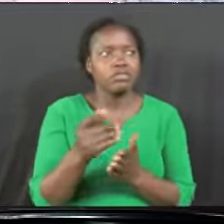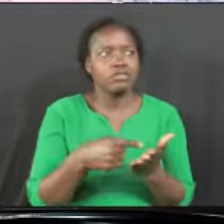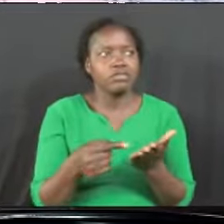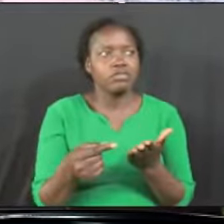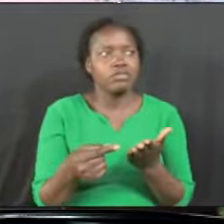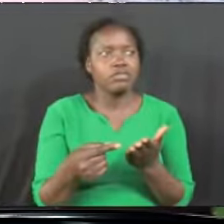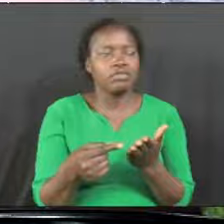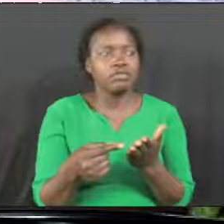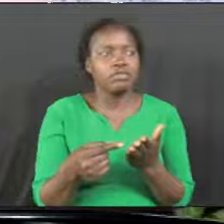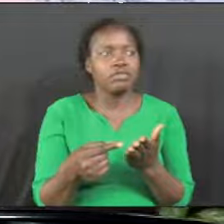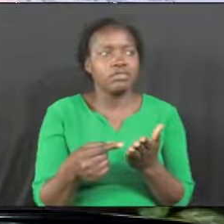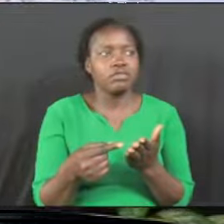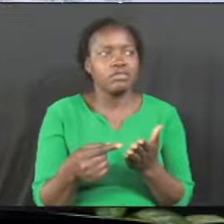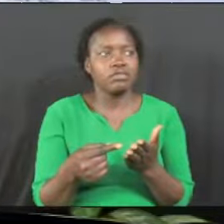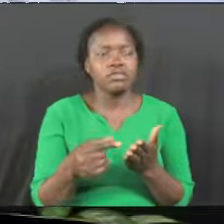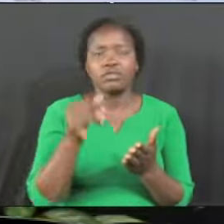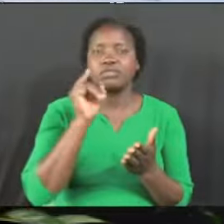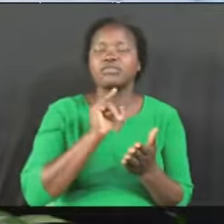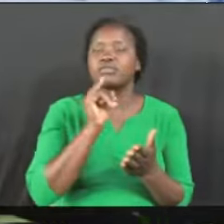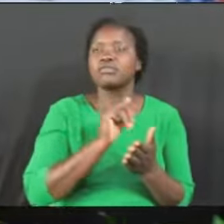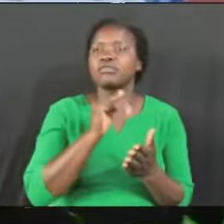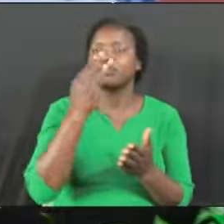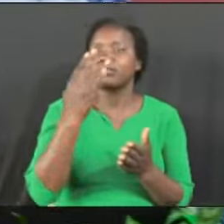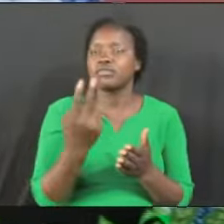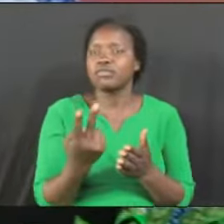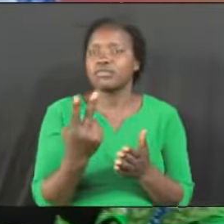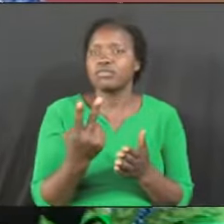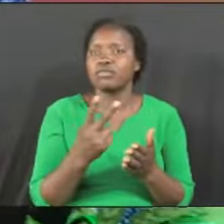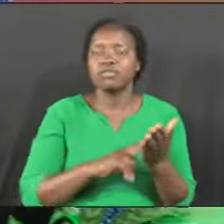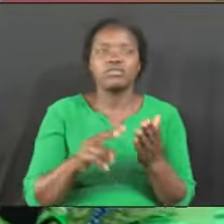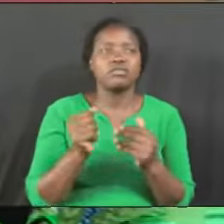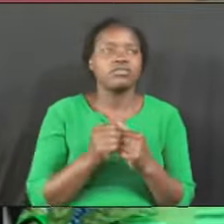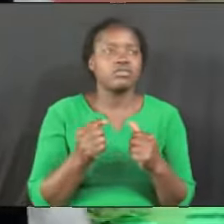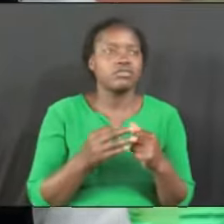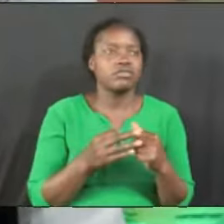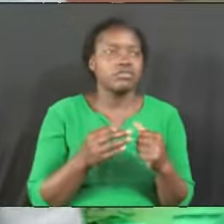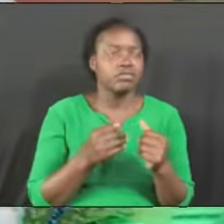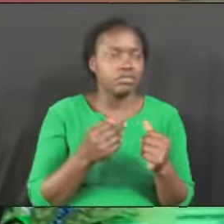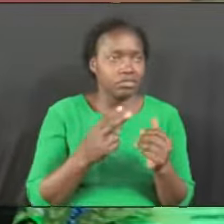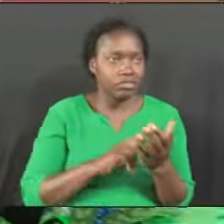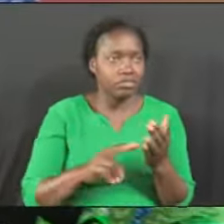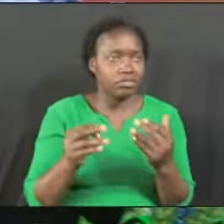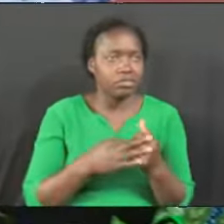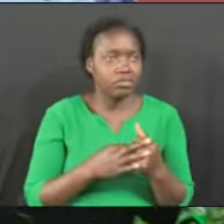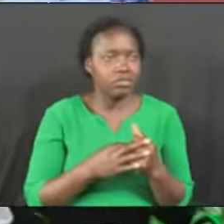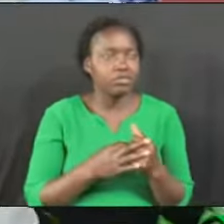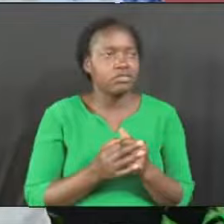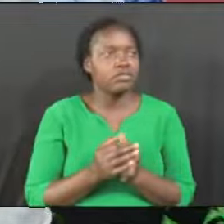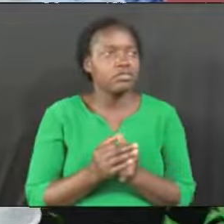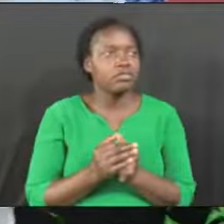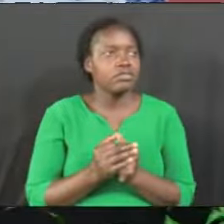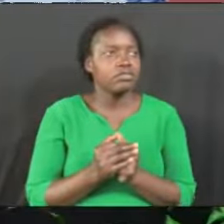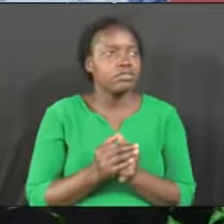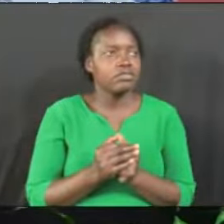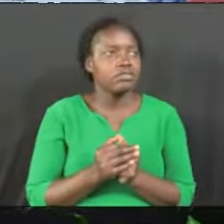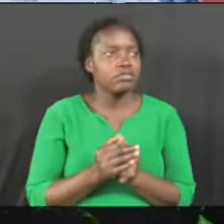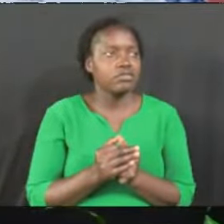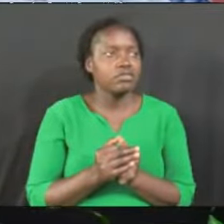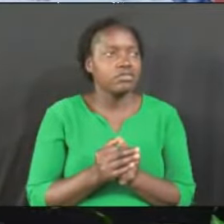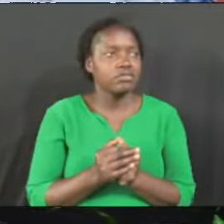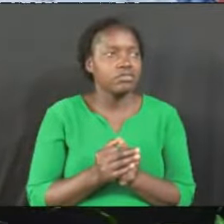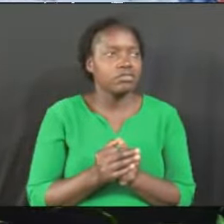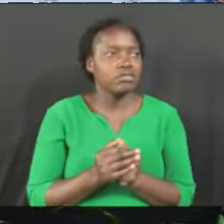at it when you get home. Isaiah 42 and verse 8. Great subsidiary text here. Here's what it says: